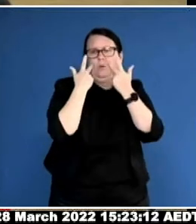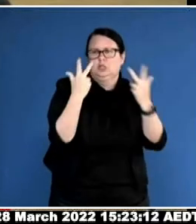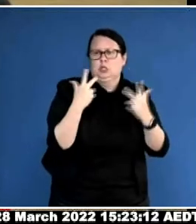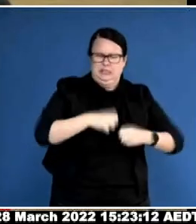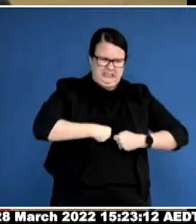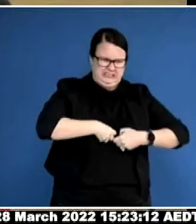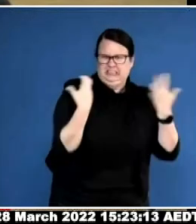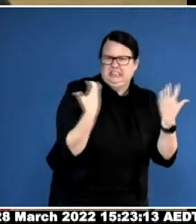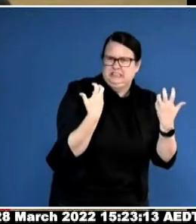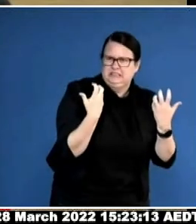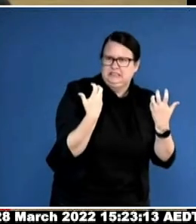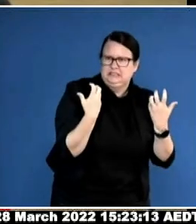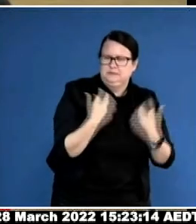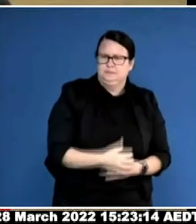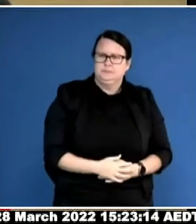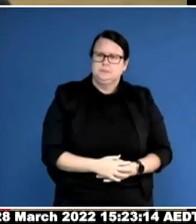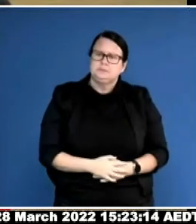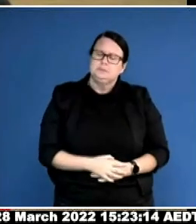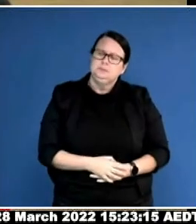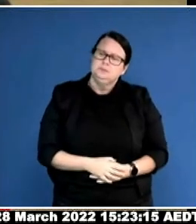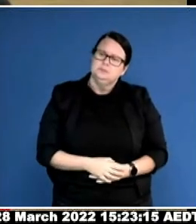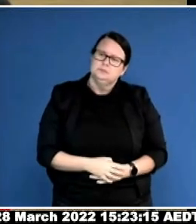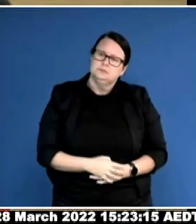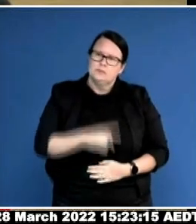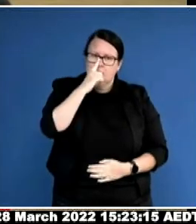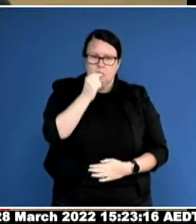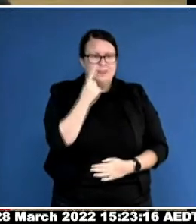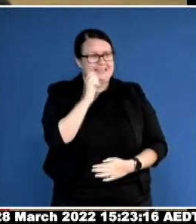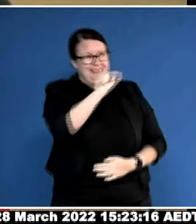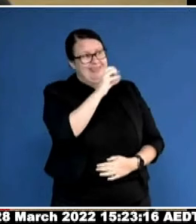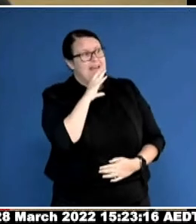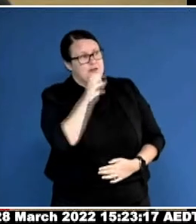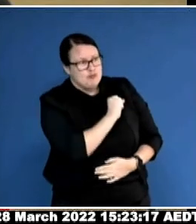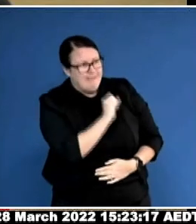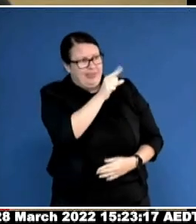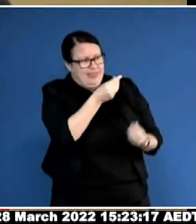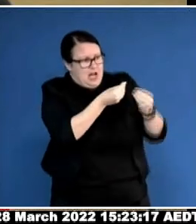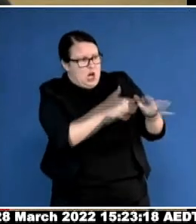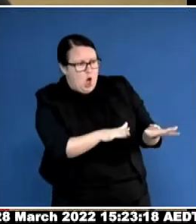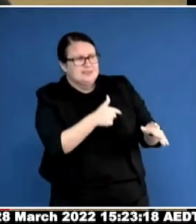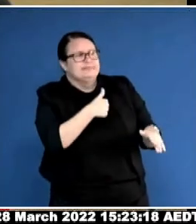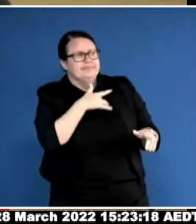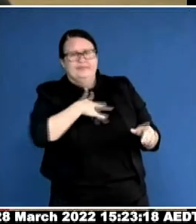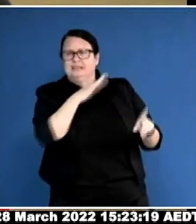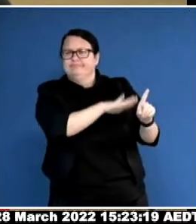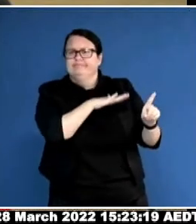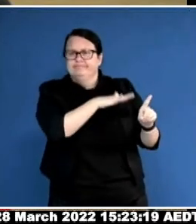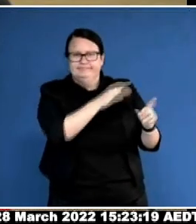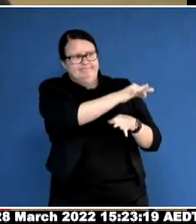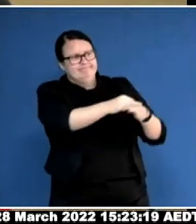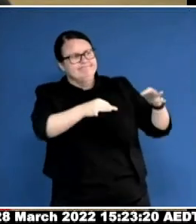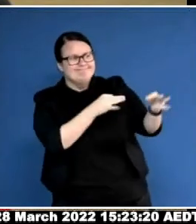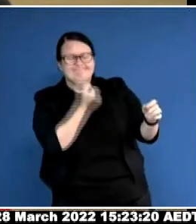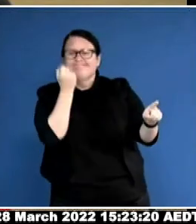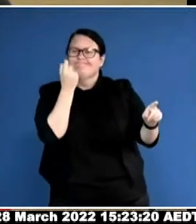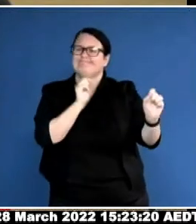these people I had entered relationships with. I could see their grief and loss and I empathised with them.